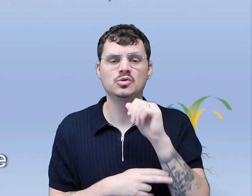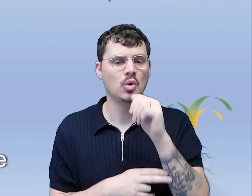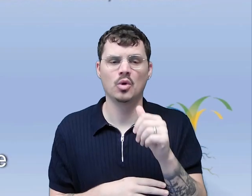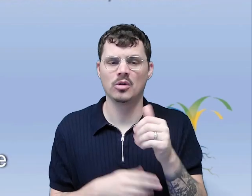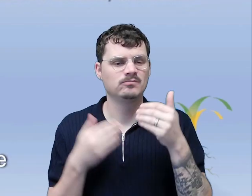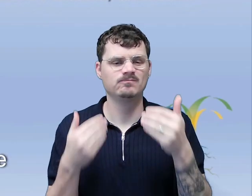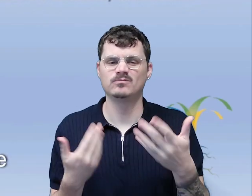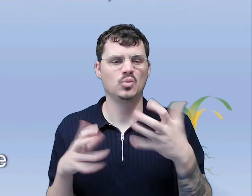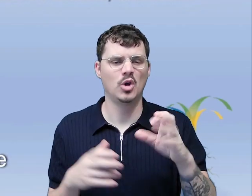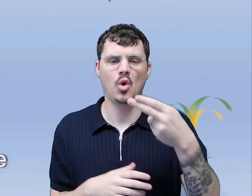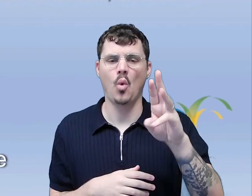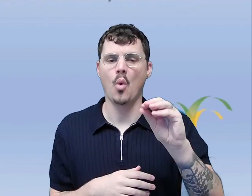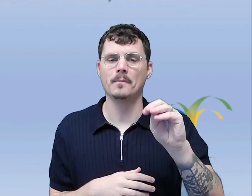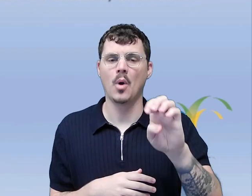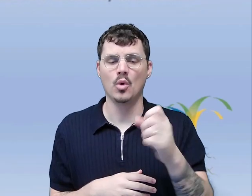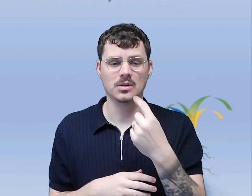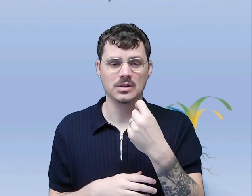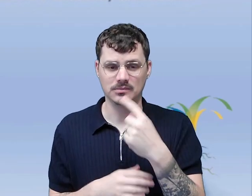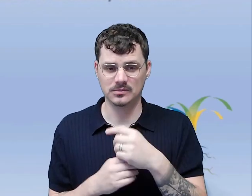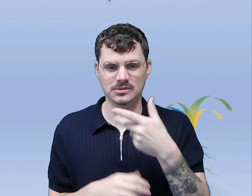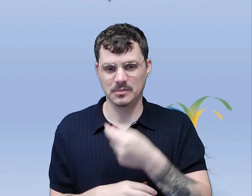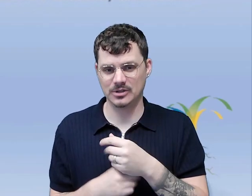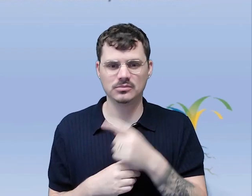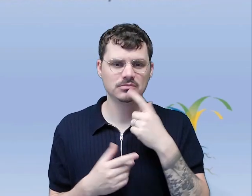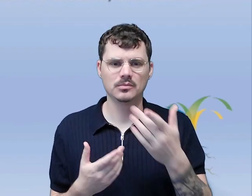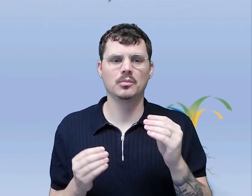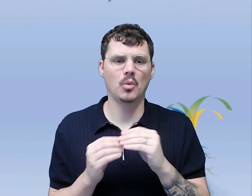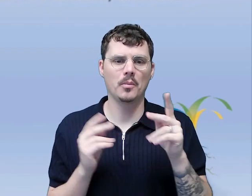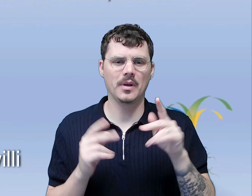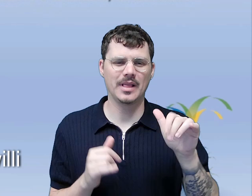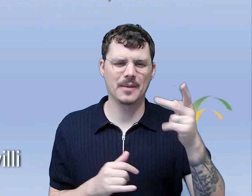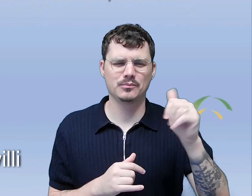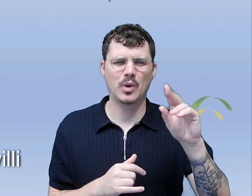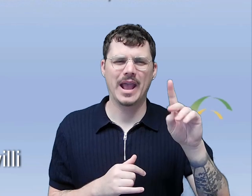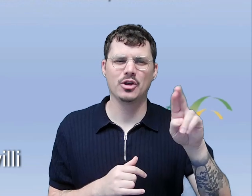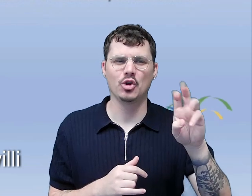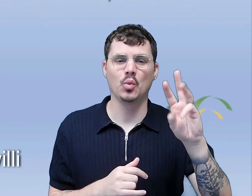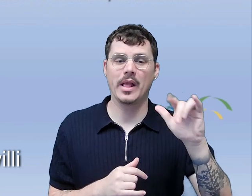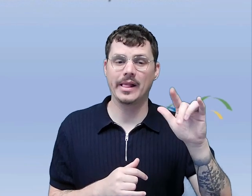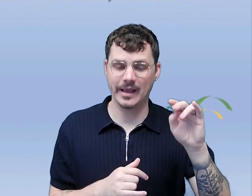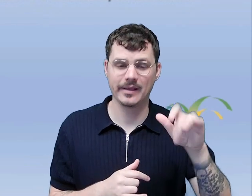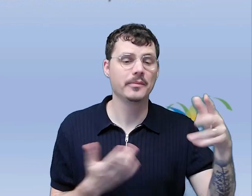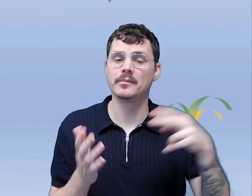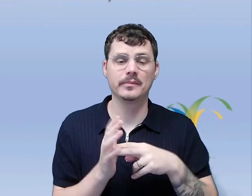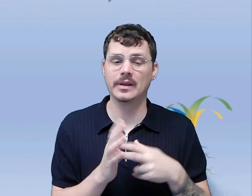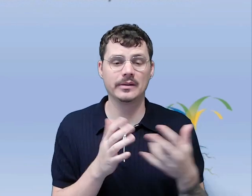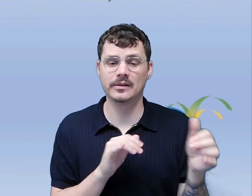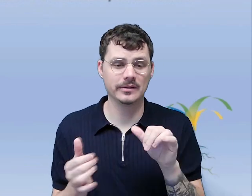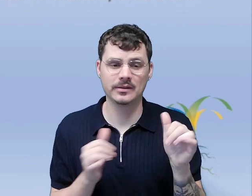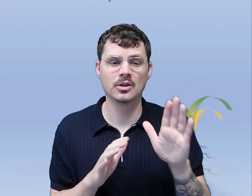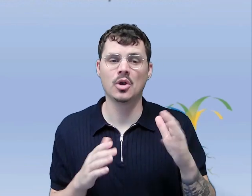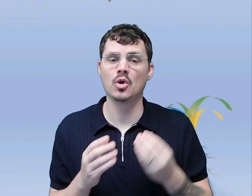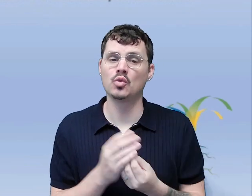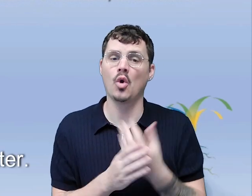do not elect to have hormone supplementation, they're a lot like people with Prader-Willi syndrome in